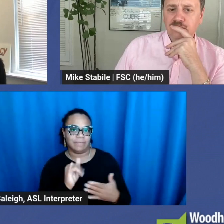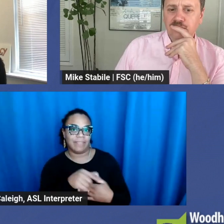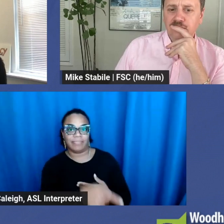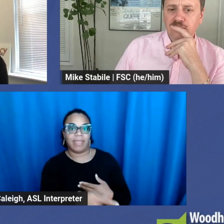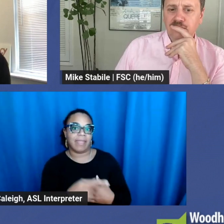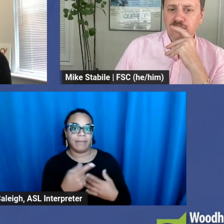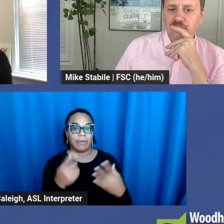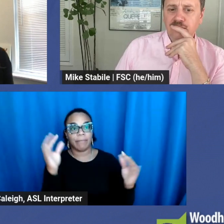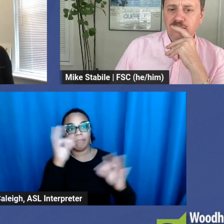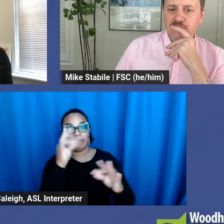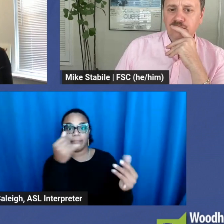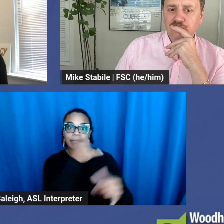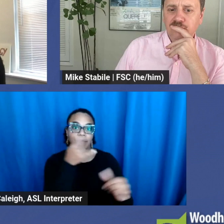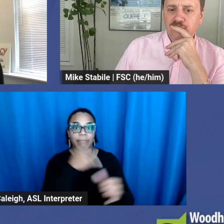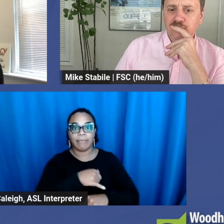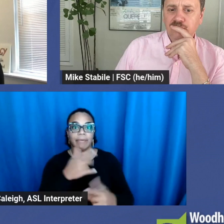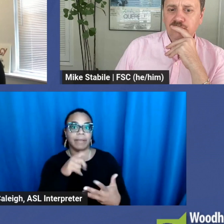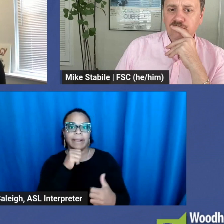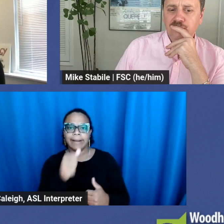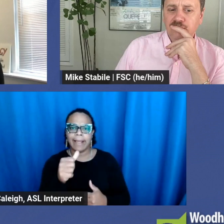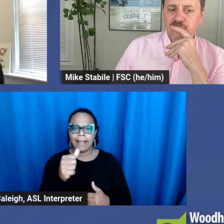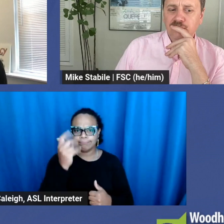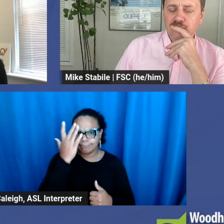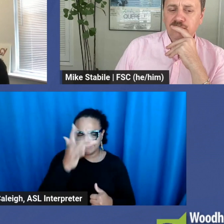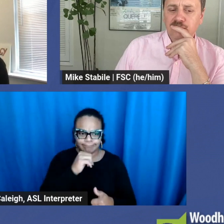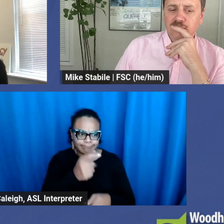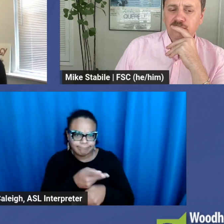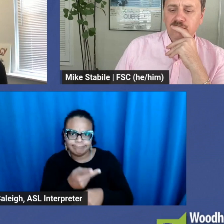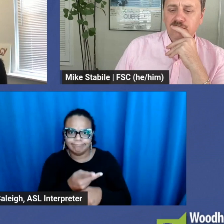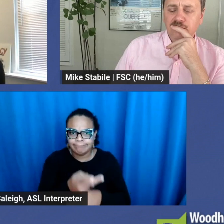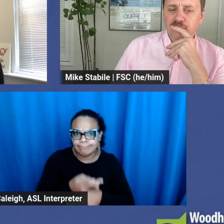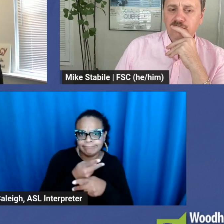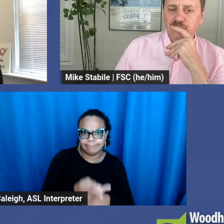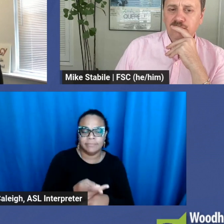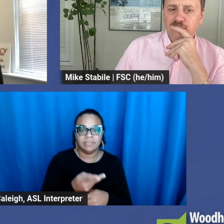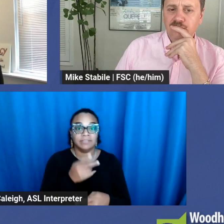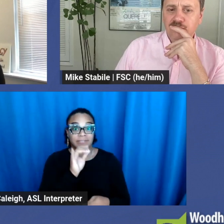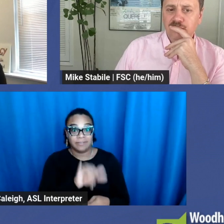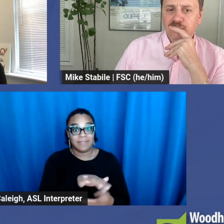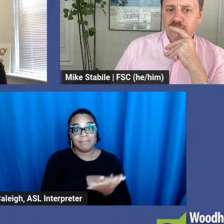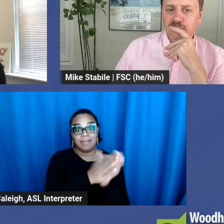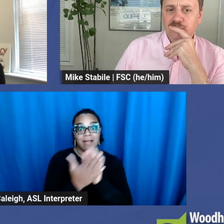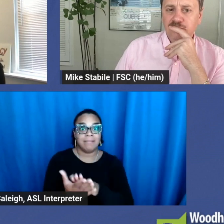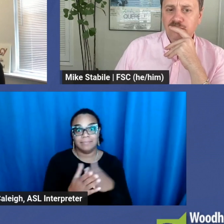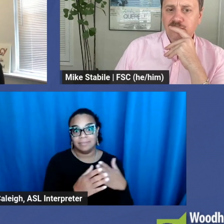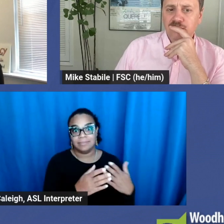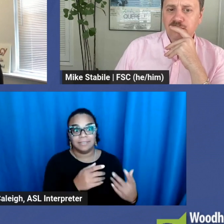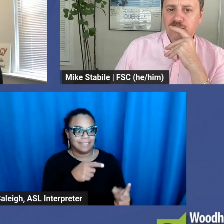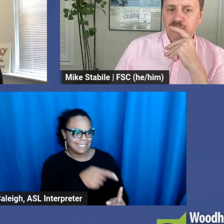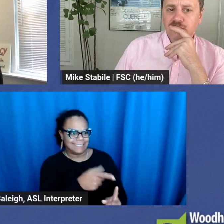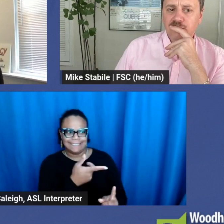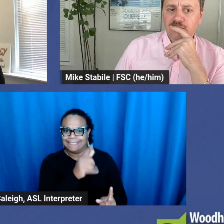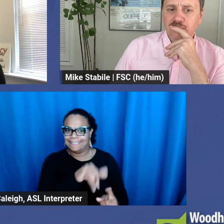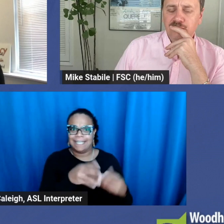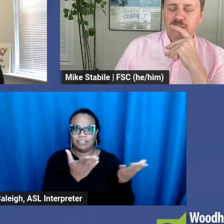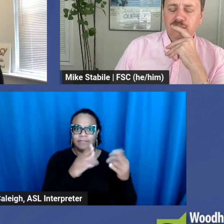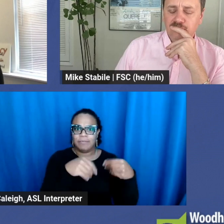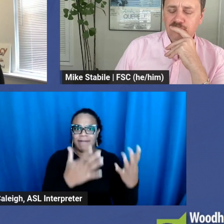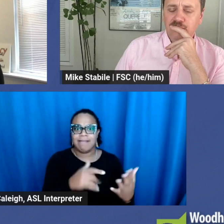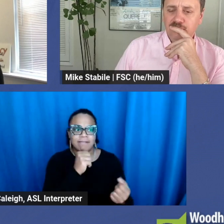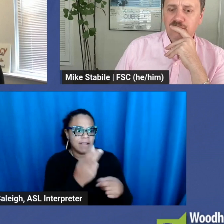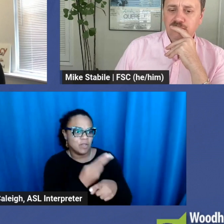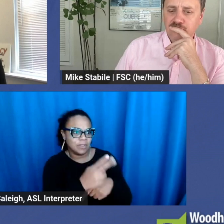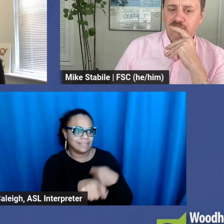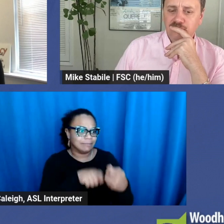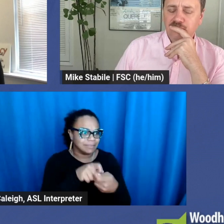recklessly. Things that might lead to in court cases could include claims that, this service provider wasn't using this particular filtering tool or wasn't engaged